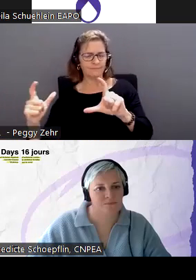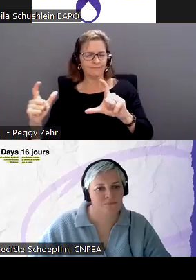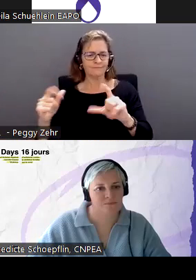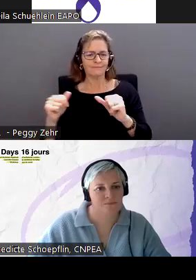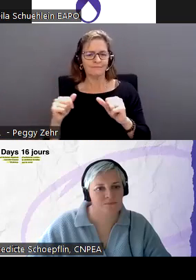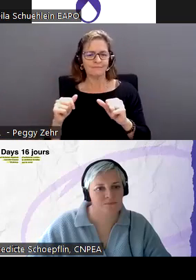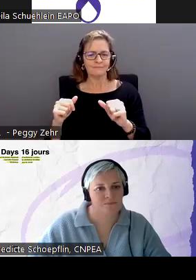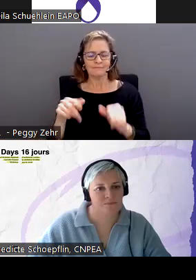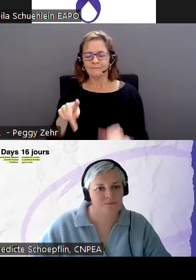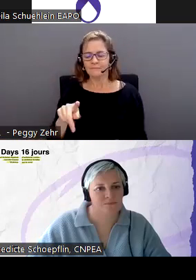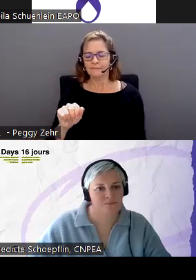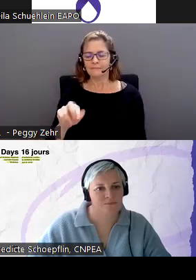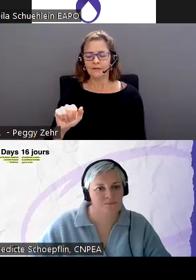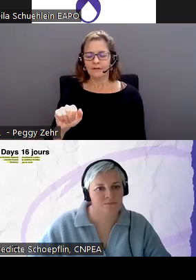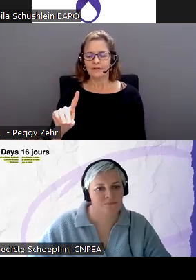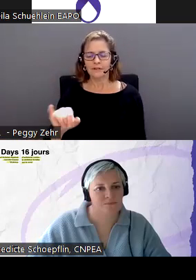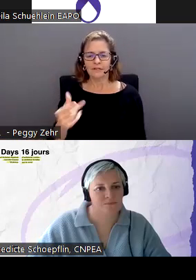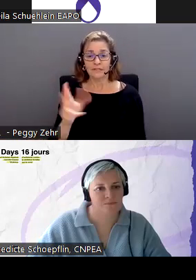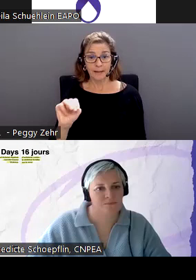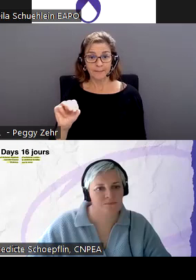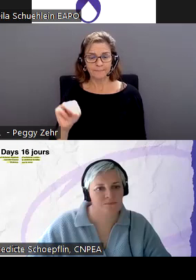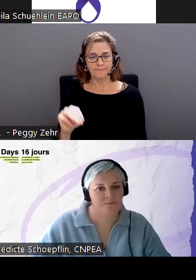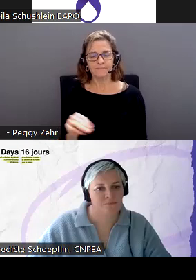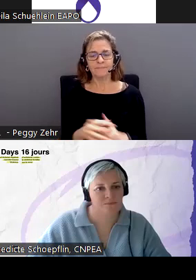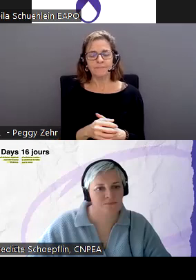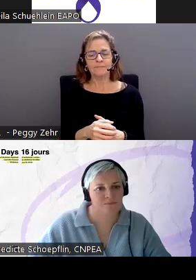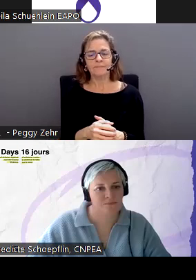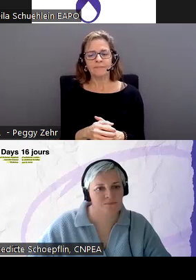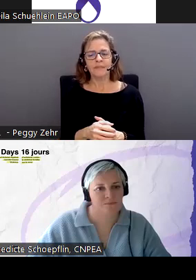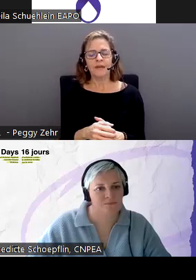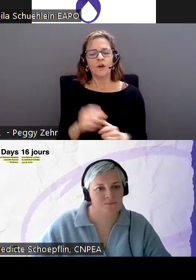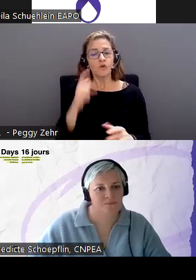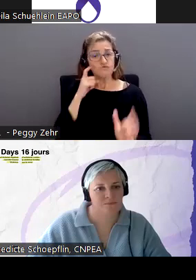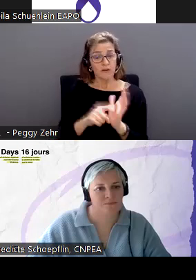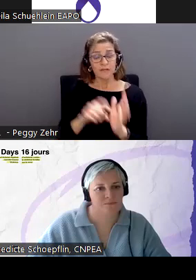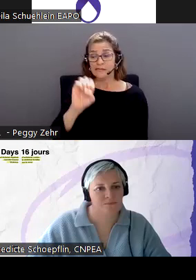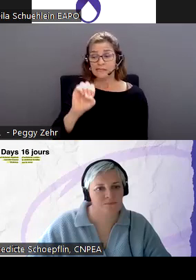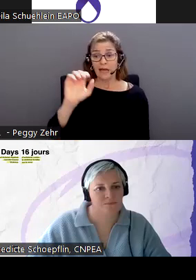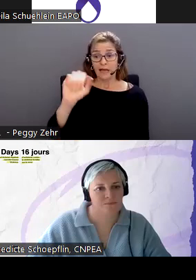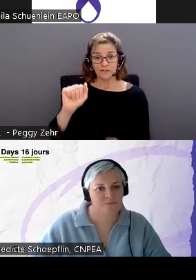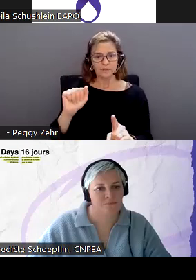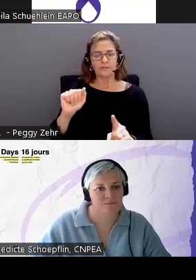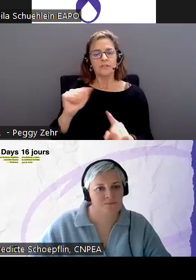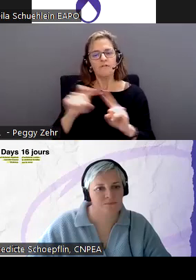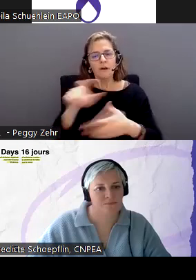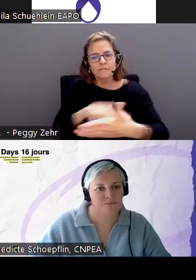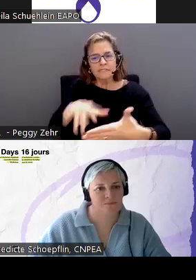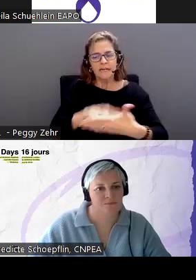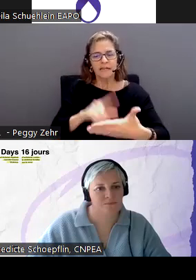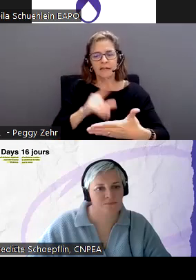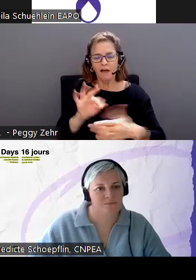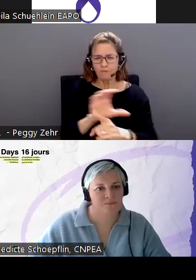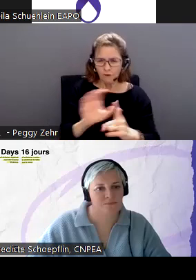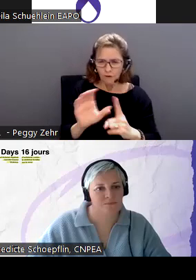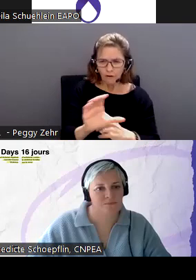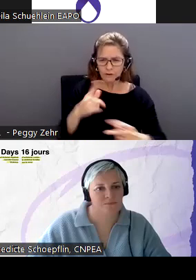because elder abuse grew out of social gerontology and geriatrics. And then when you look at the violence against